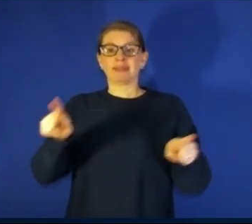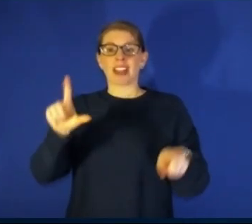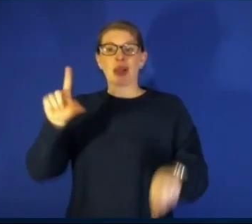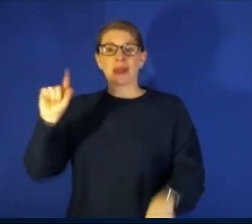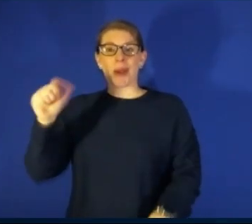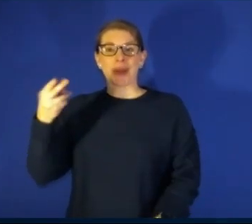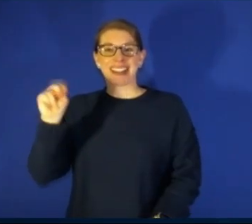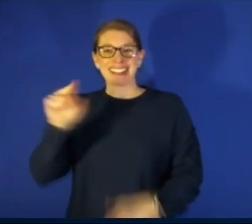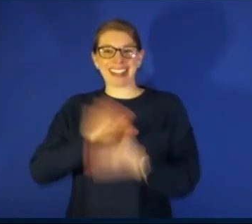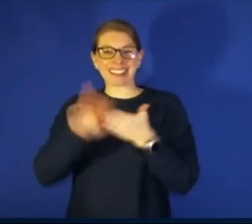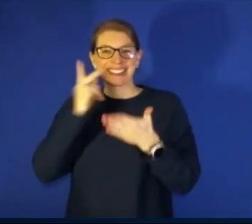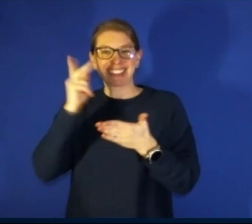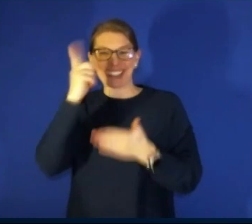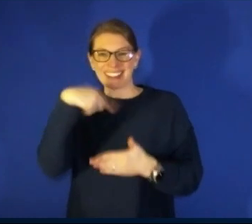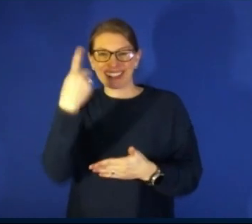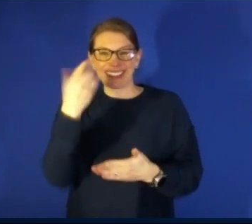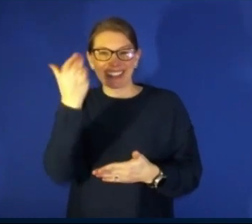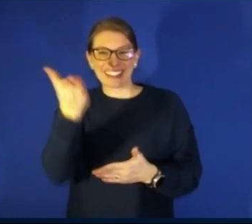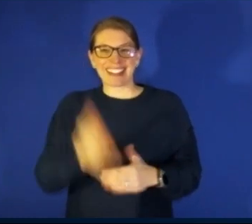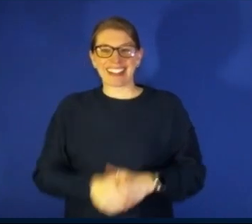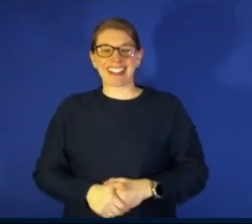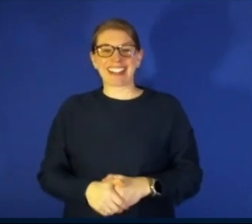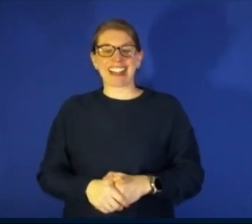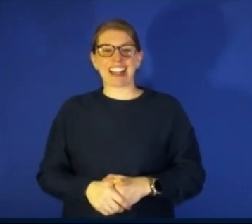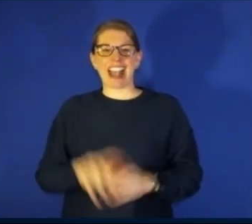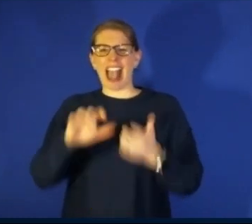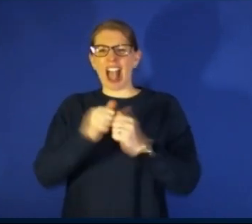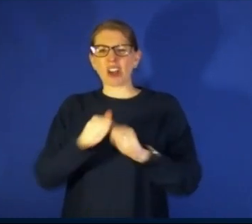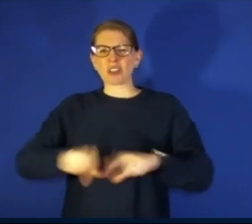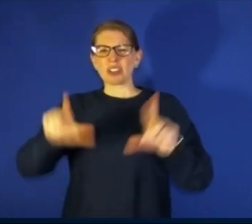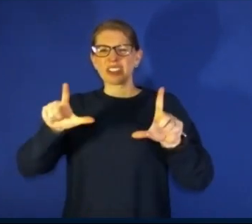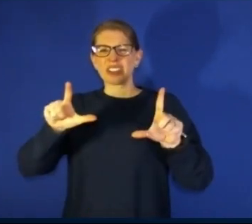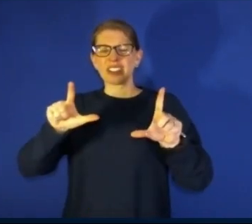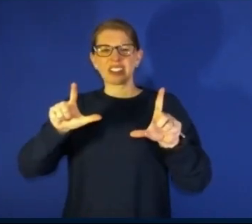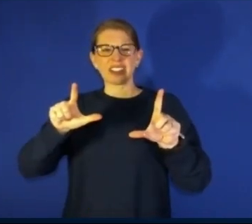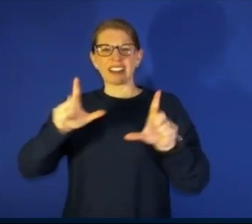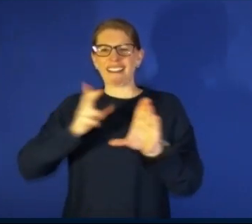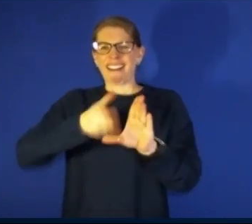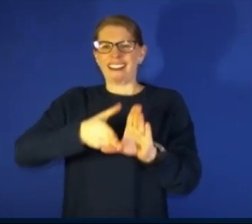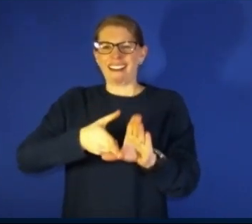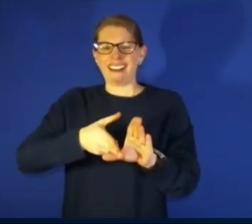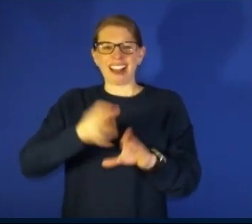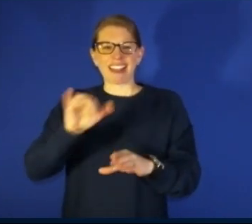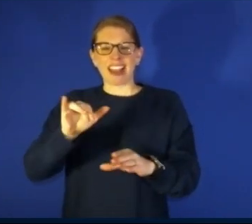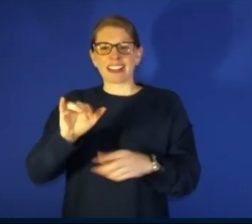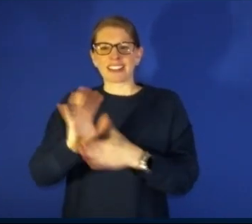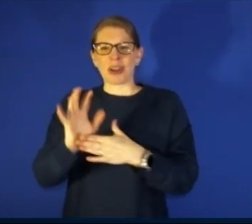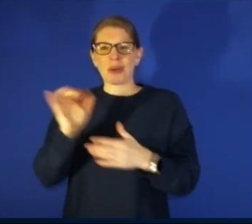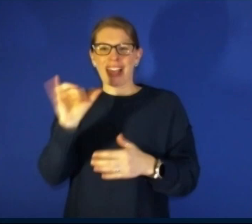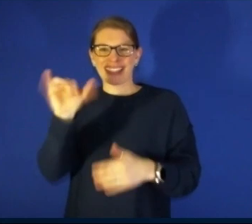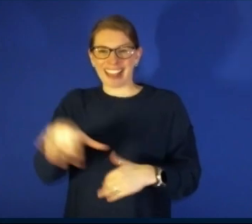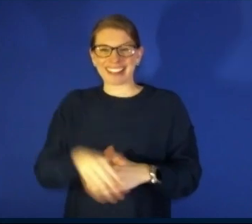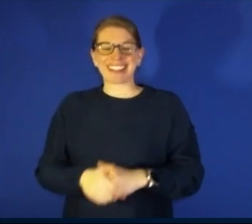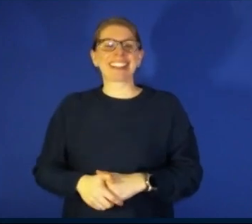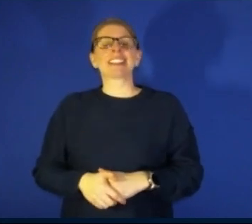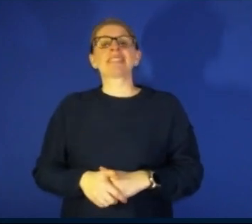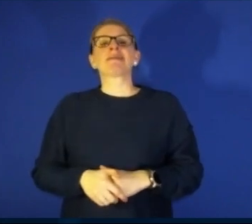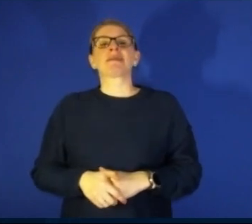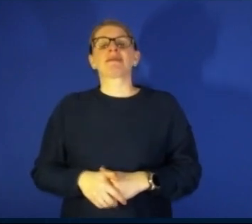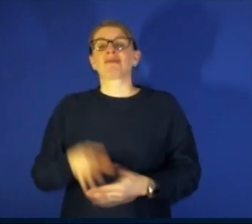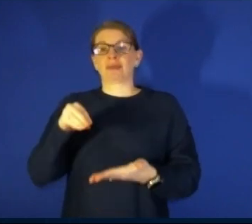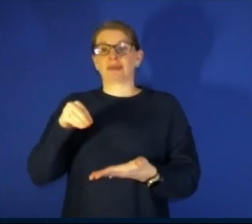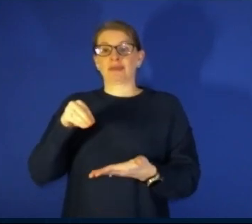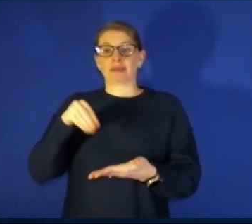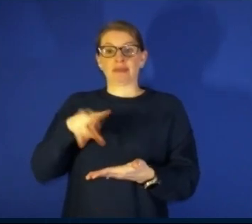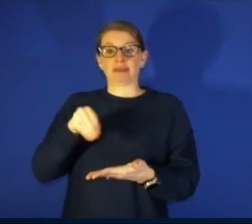there. Okay. How'd you sneak in on this show like that? I love that. Okay. So again, send a thank you to a healthcare worker by simply just clicking on that code. Takes you